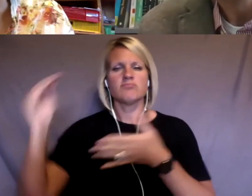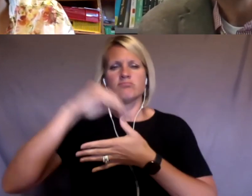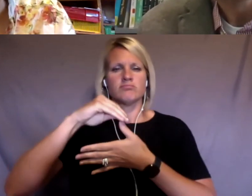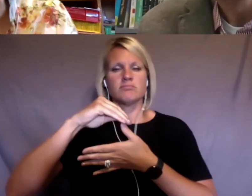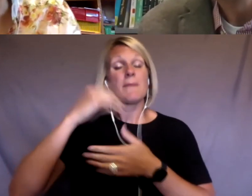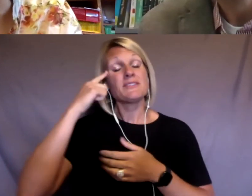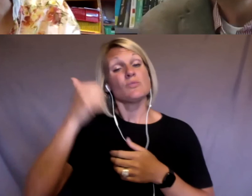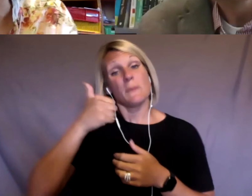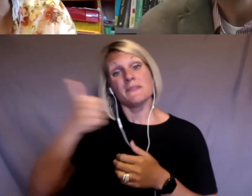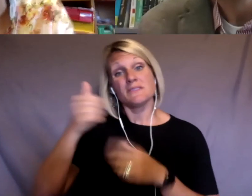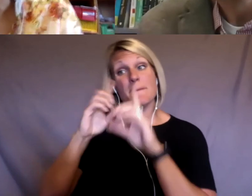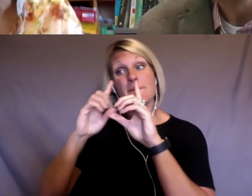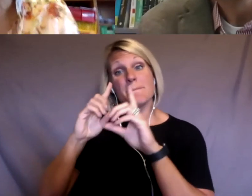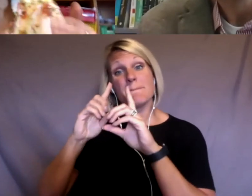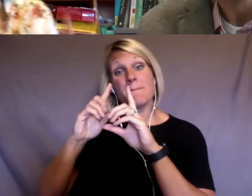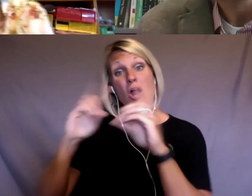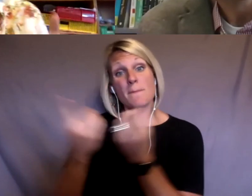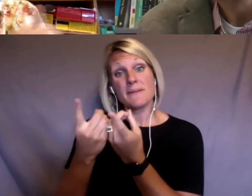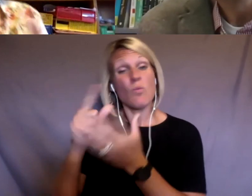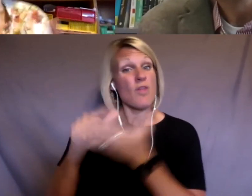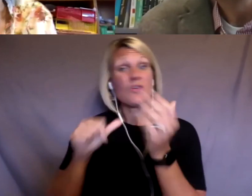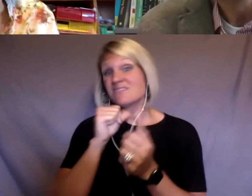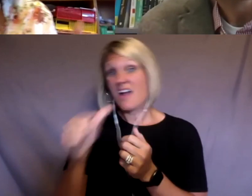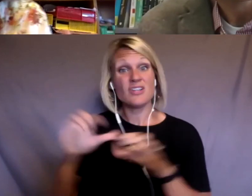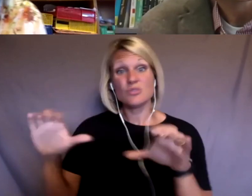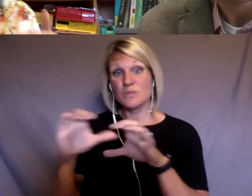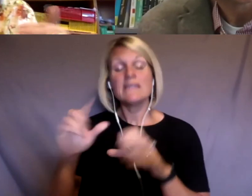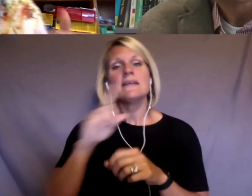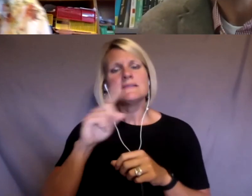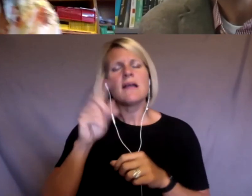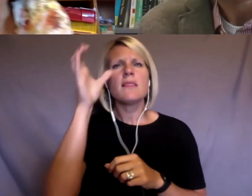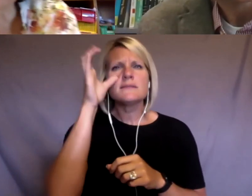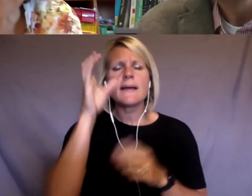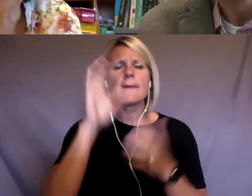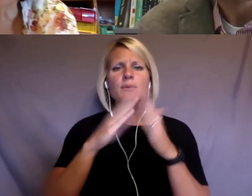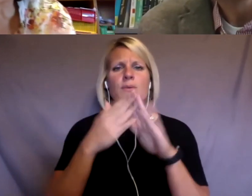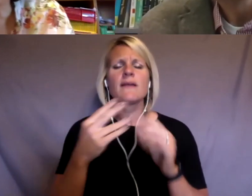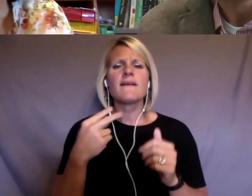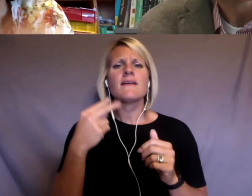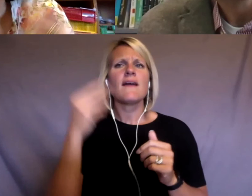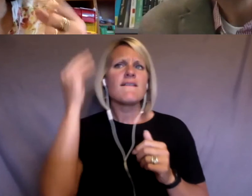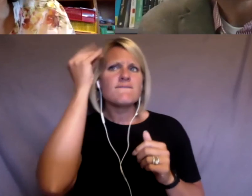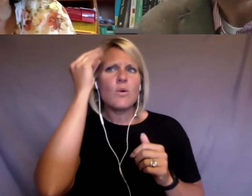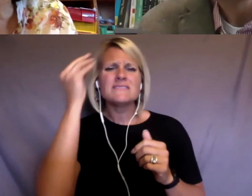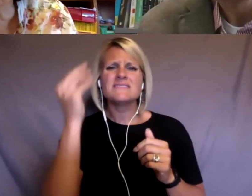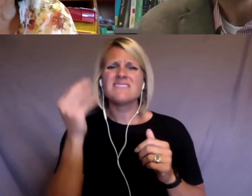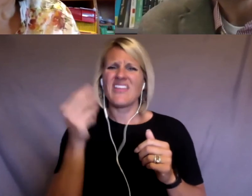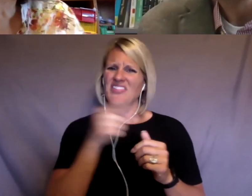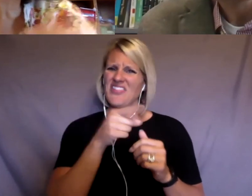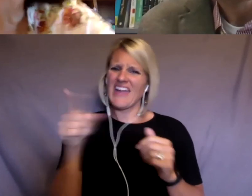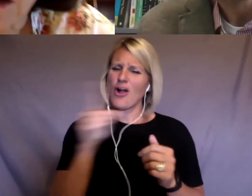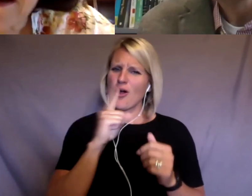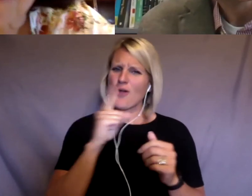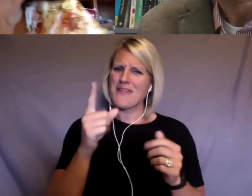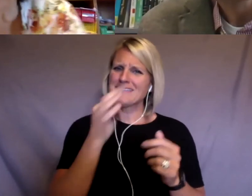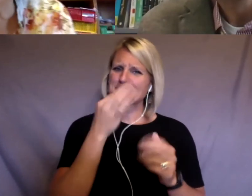departments are not doing that much is to listening to these community voices who are the experts, taking community groups for